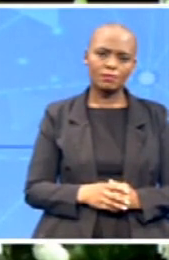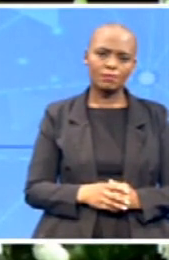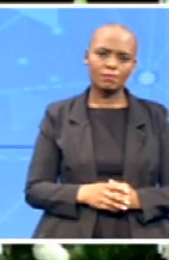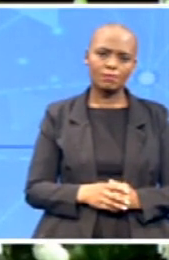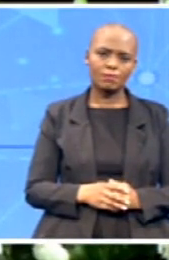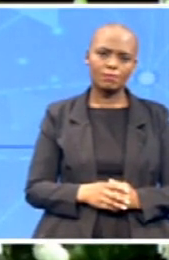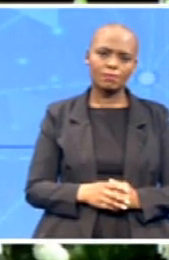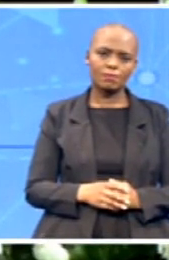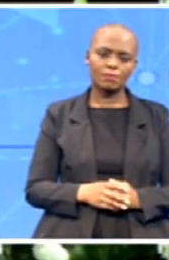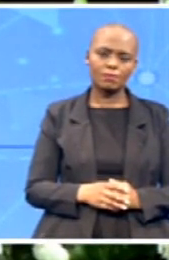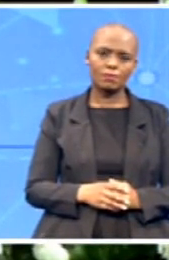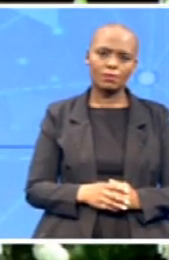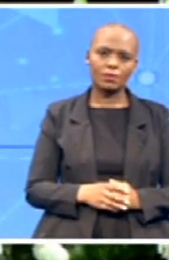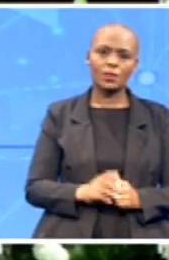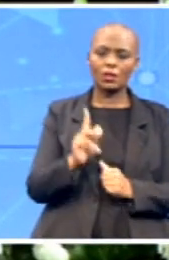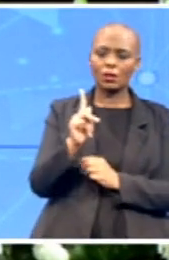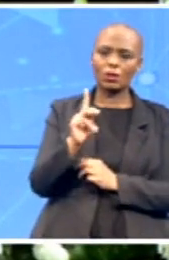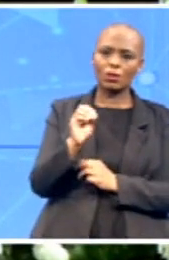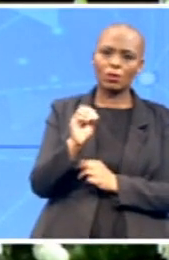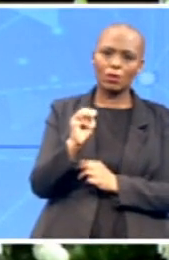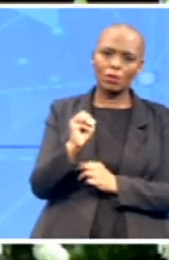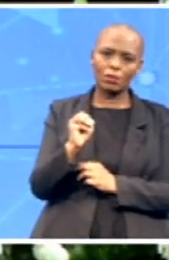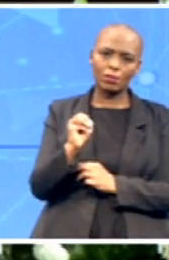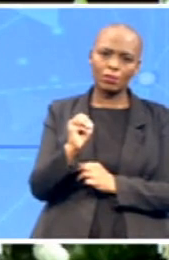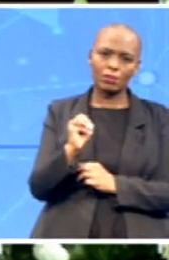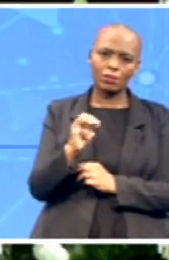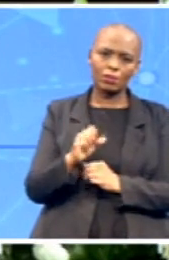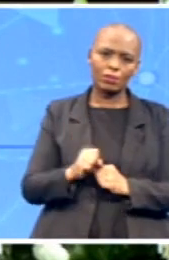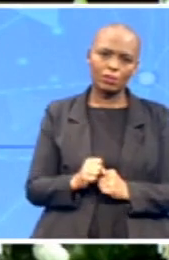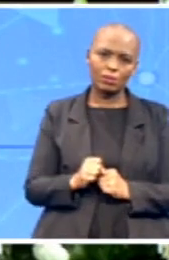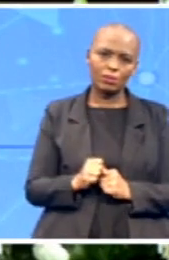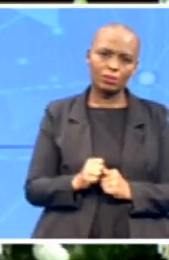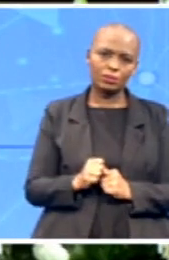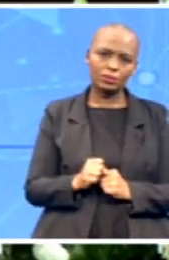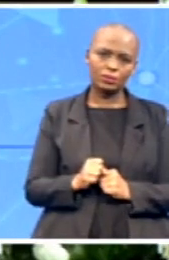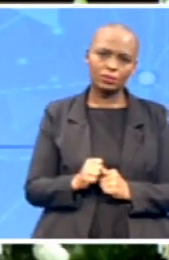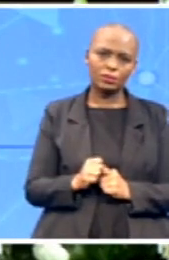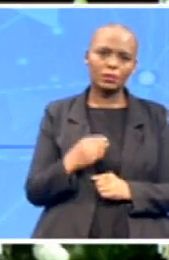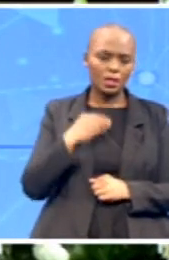One of my kids, Eva, Lepelunya,